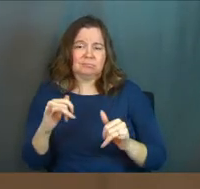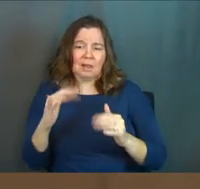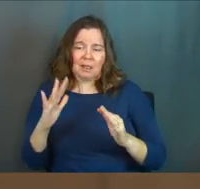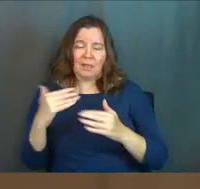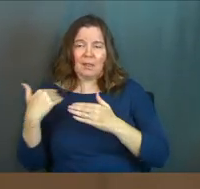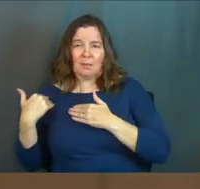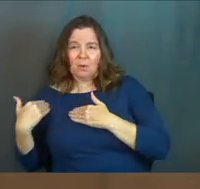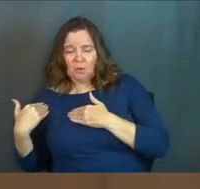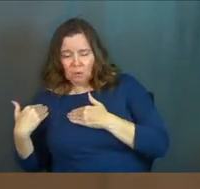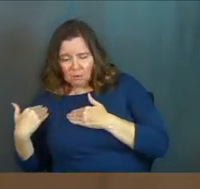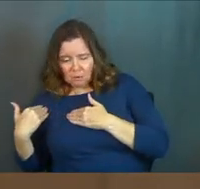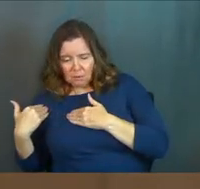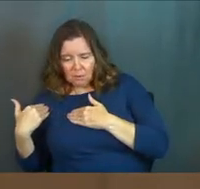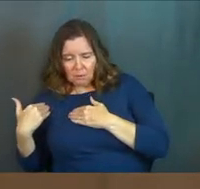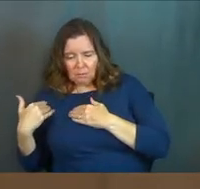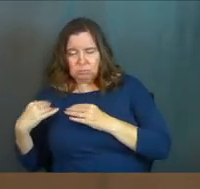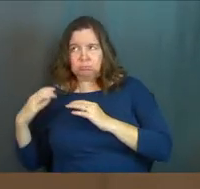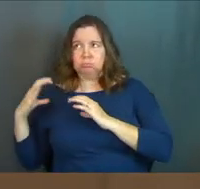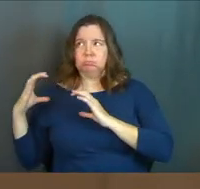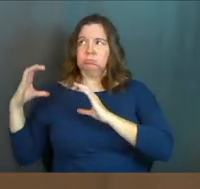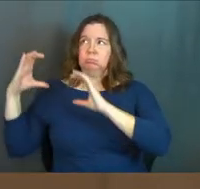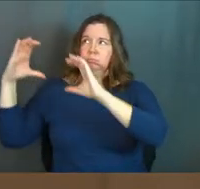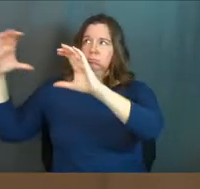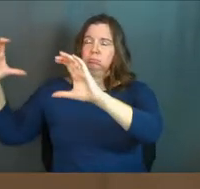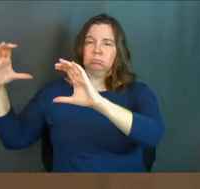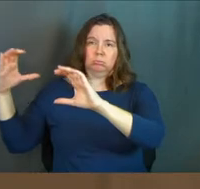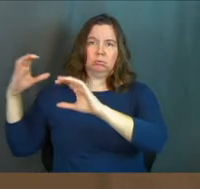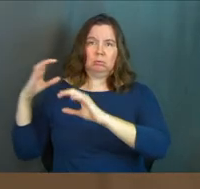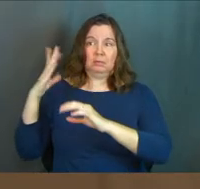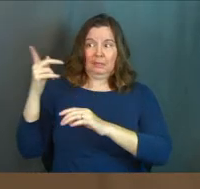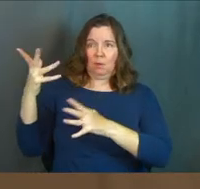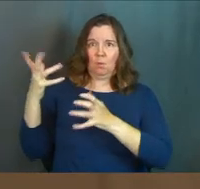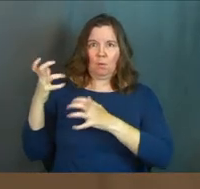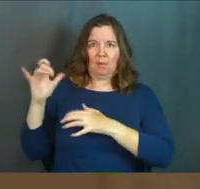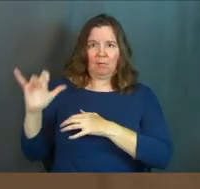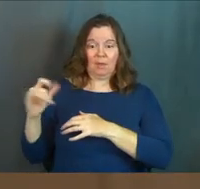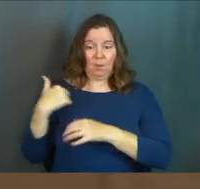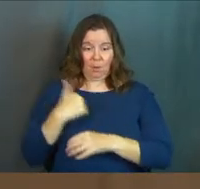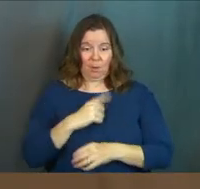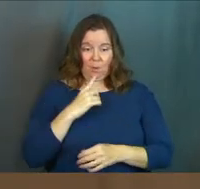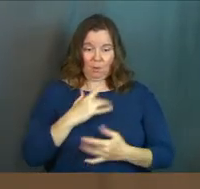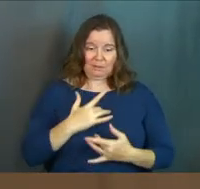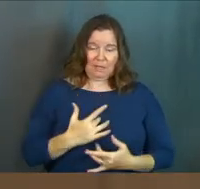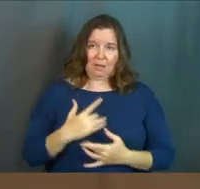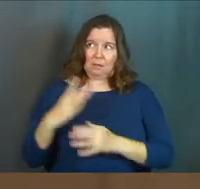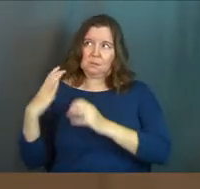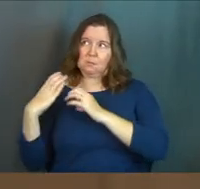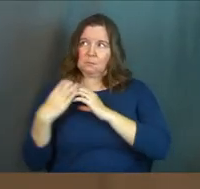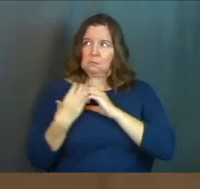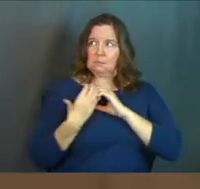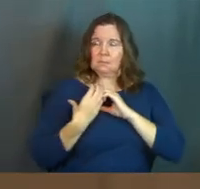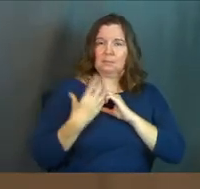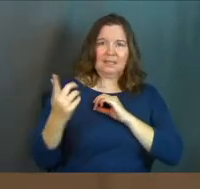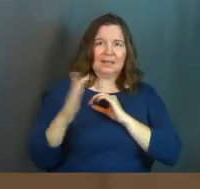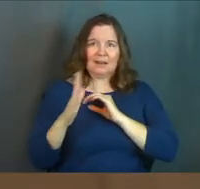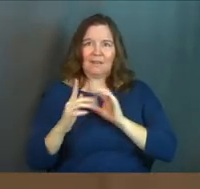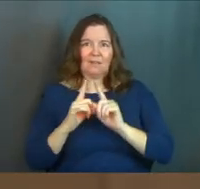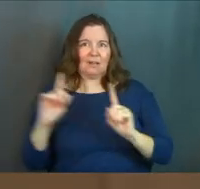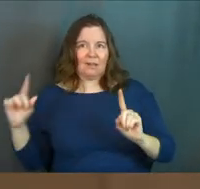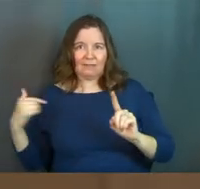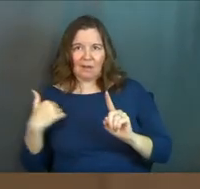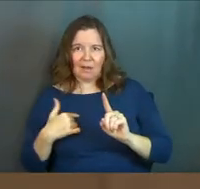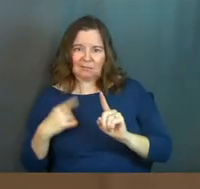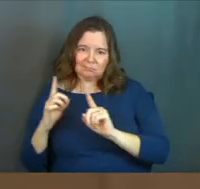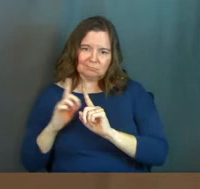Let that burden that you have, give it to Him because that's what He wants. We are the one that tend to walk away from Him. He never walked away from